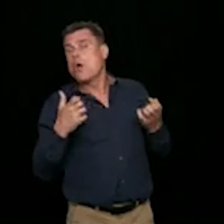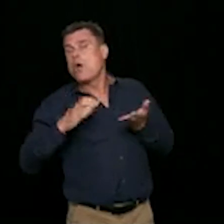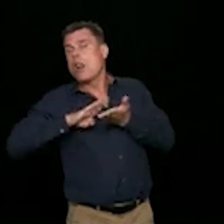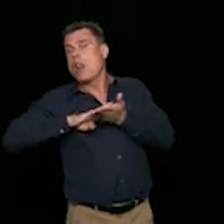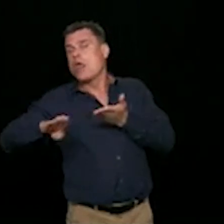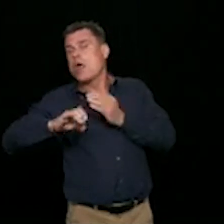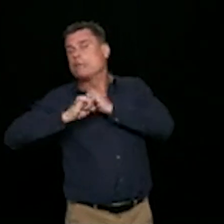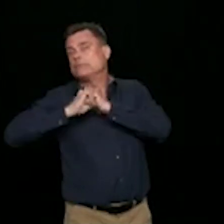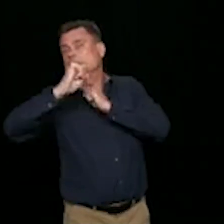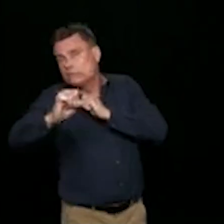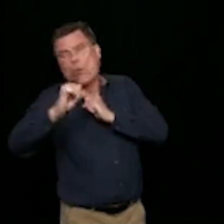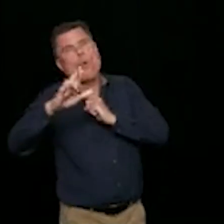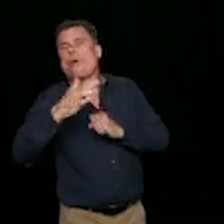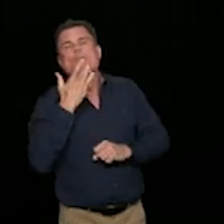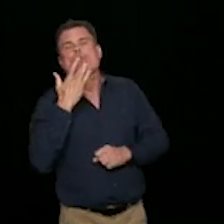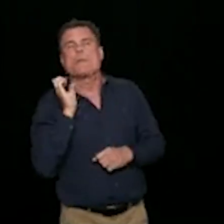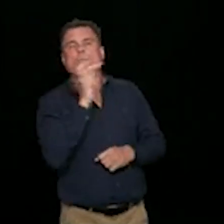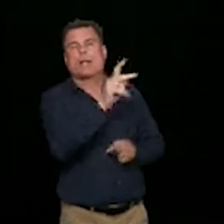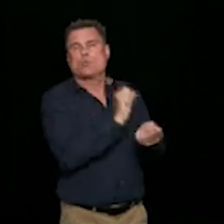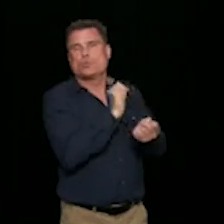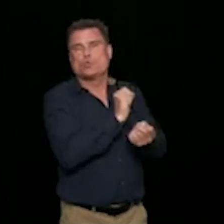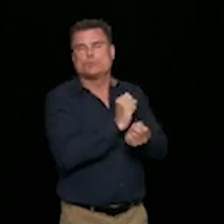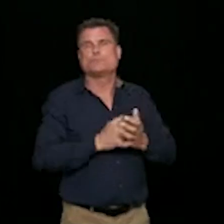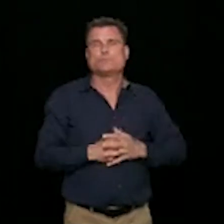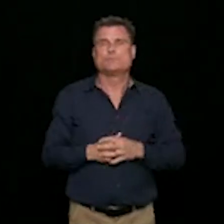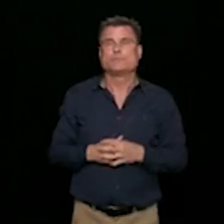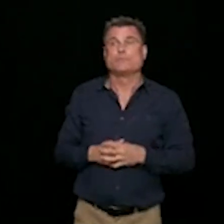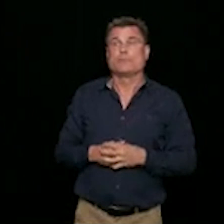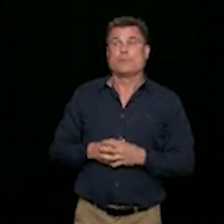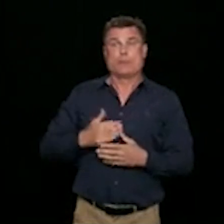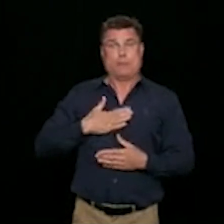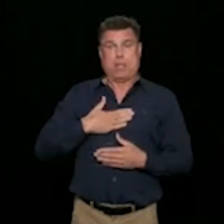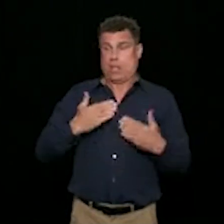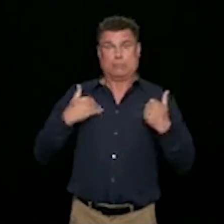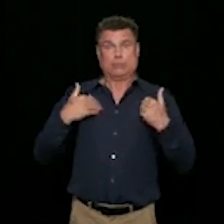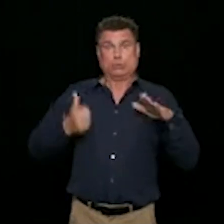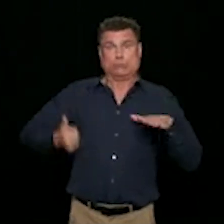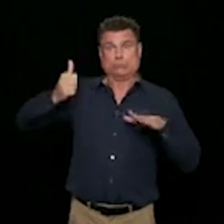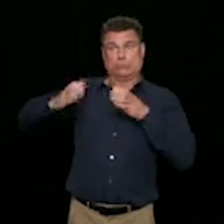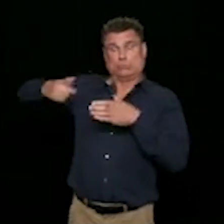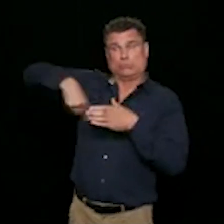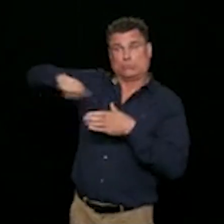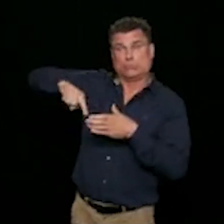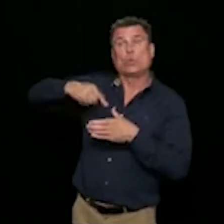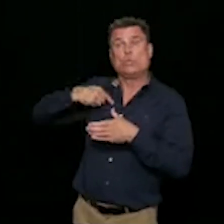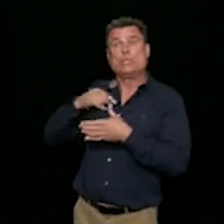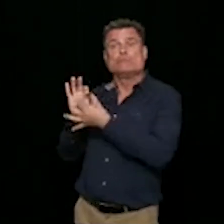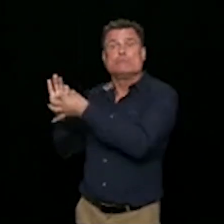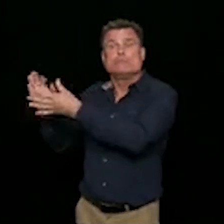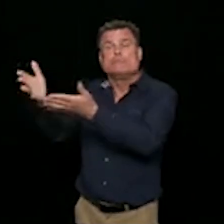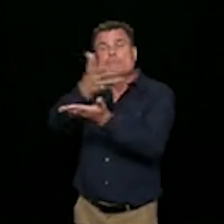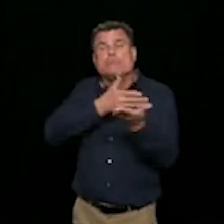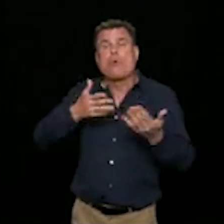extension. Over the past several weeks, my ministry has engaged with a broad range of employer